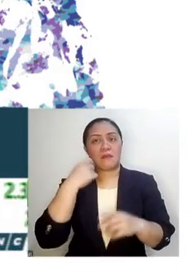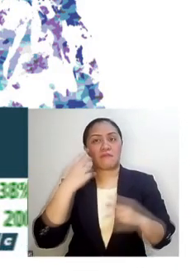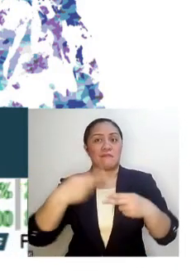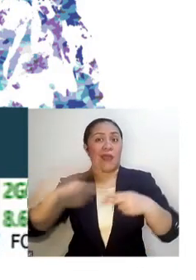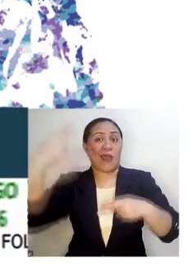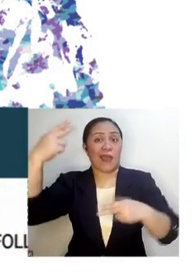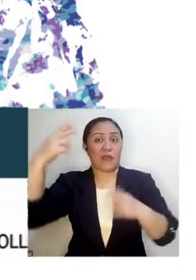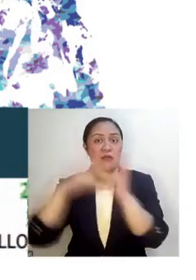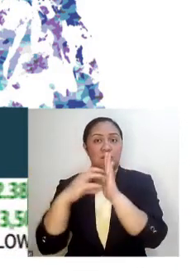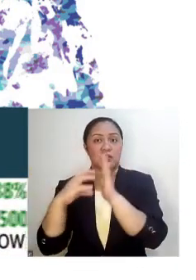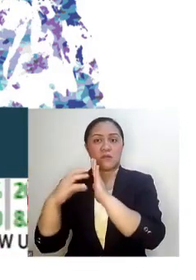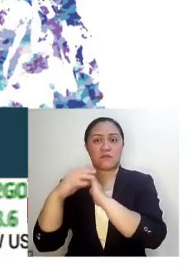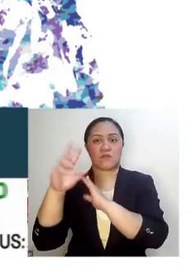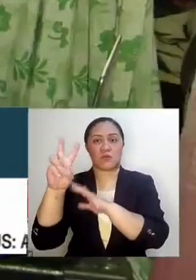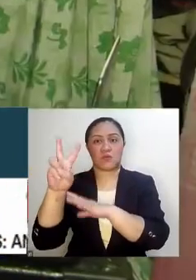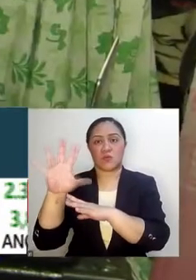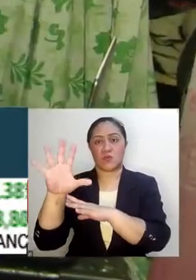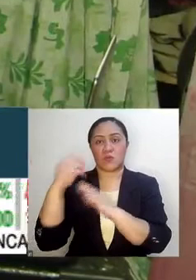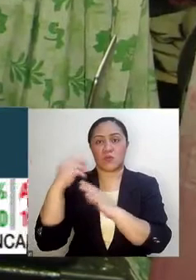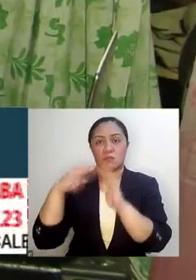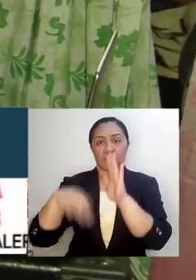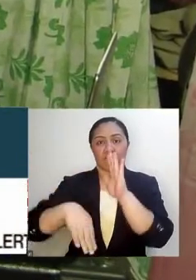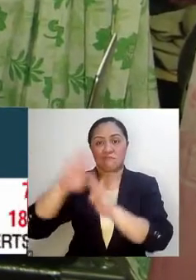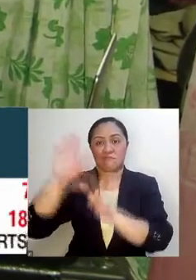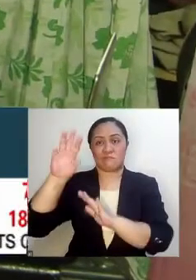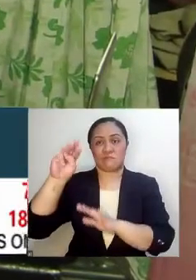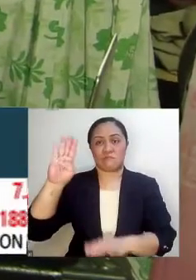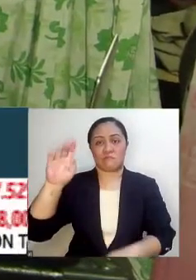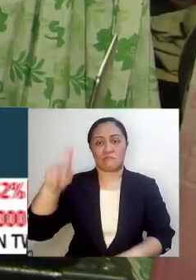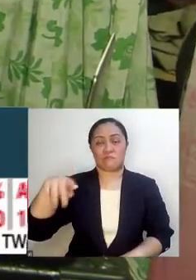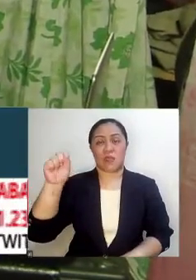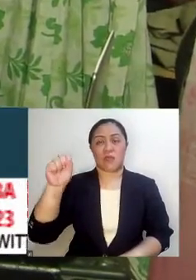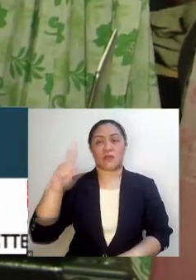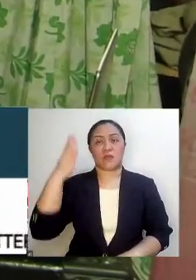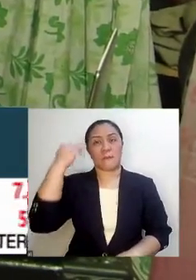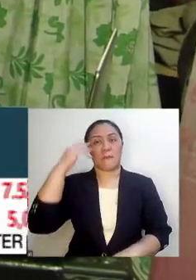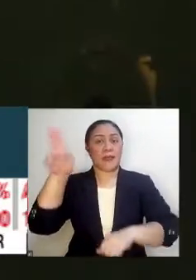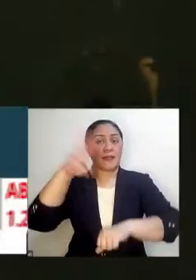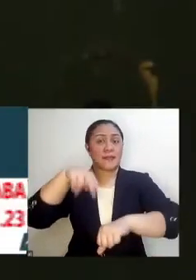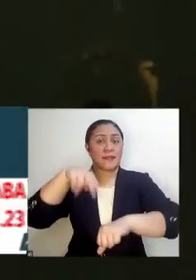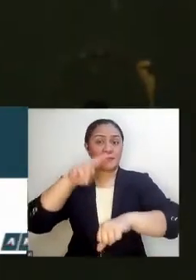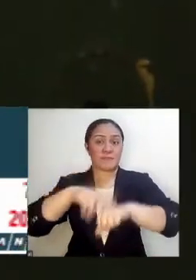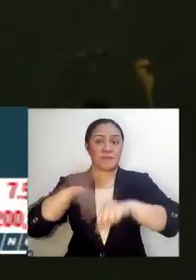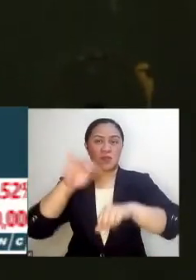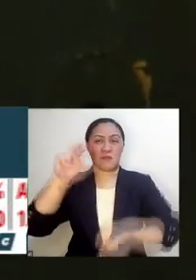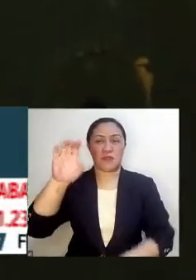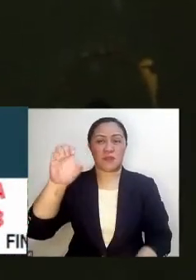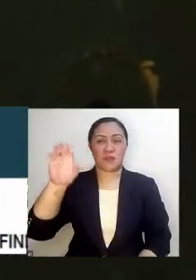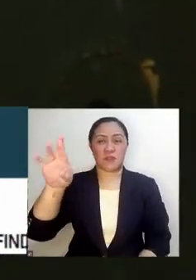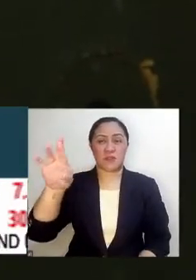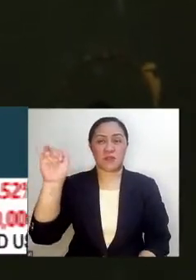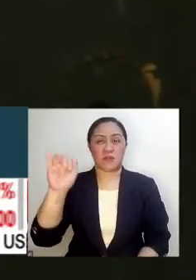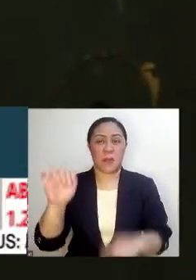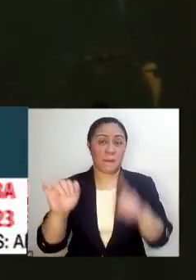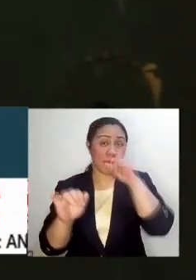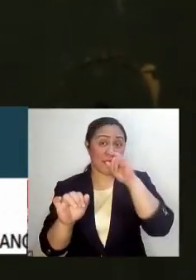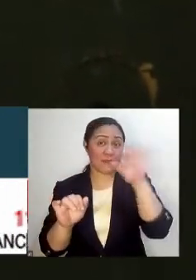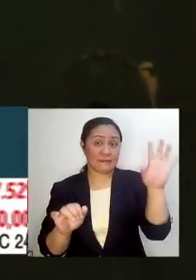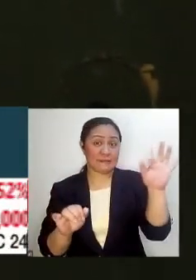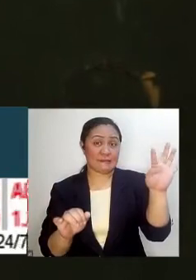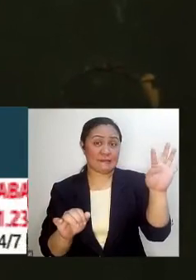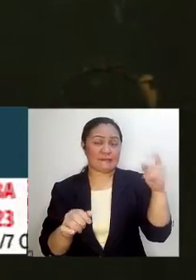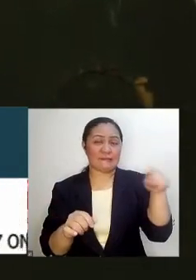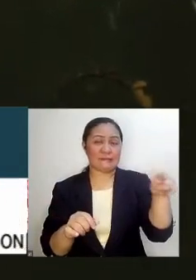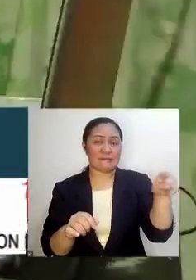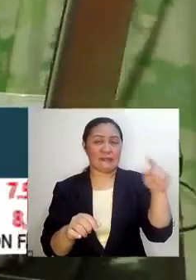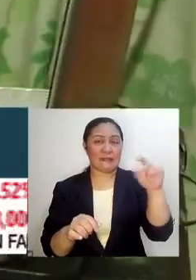over 25 Mbps. But even in the National Capital Region, people like 19-year-old student Mark Angelo Dio